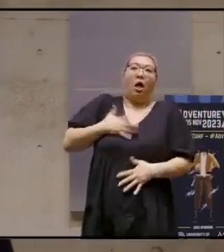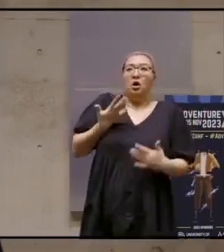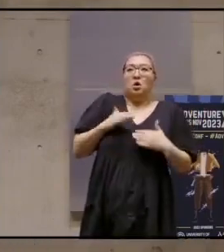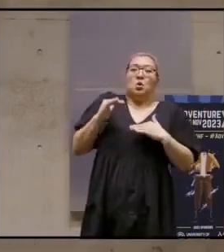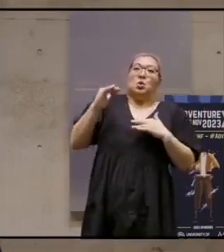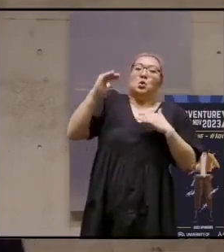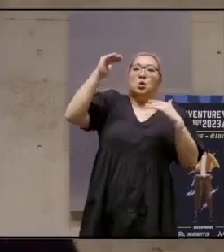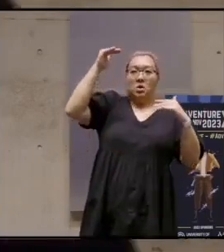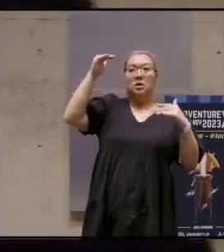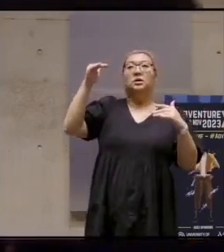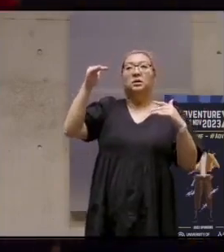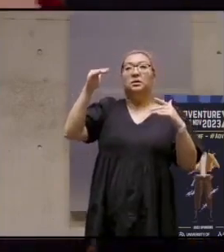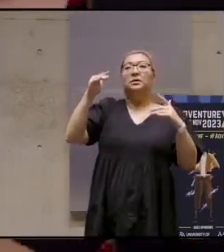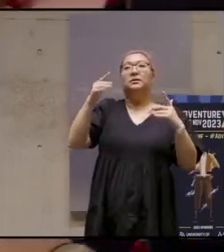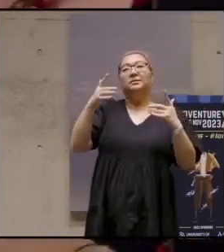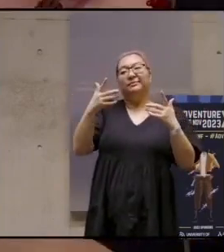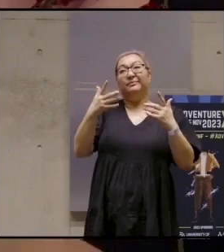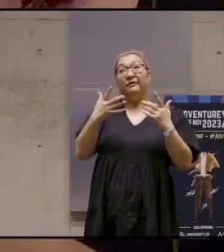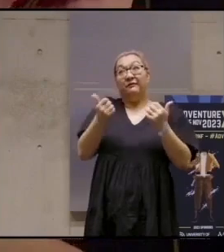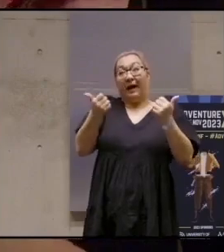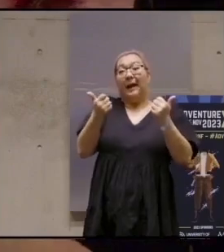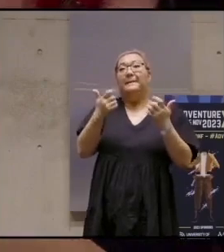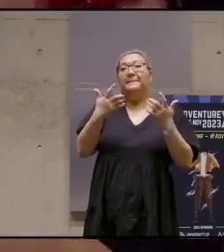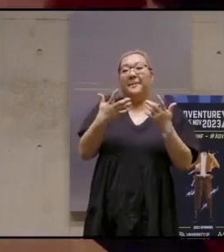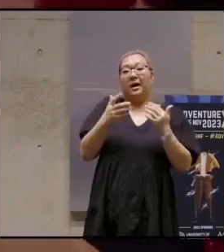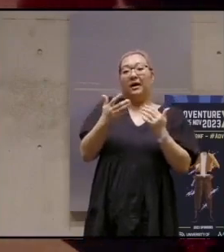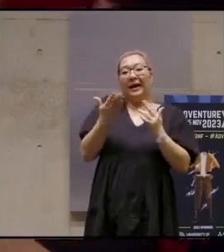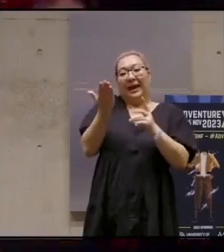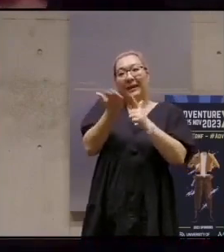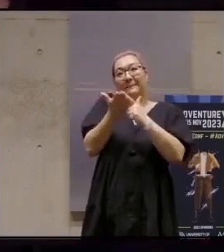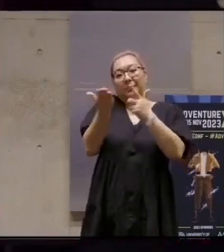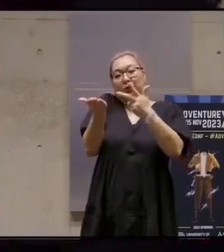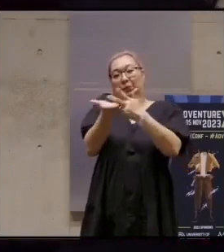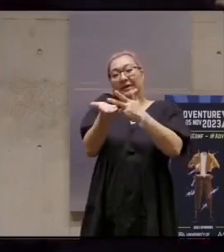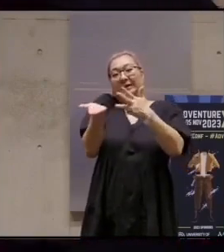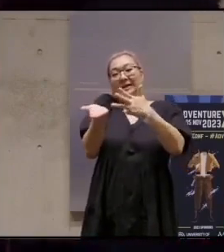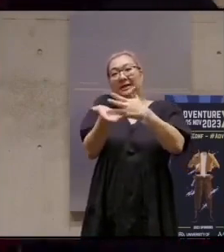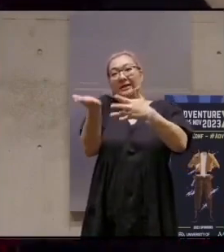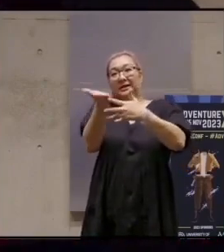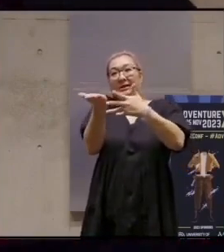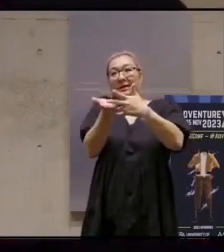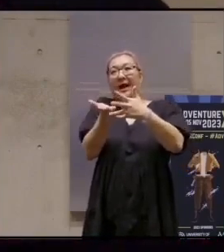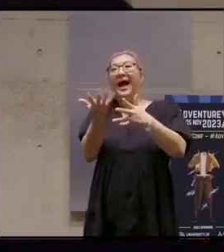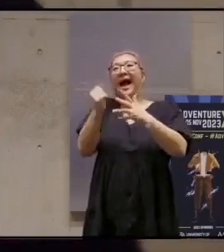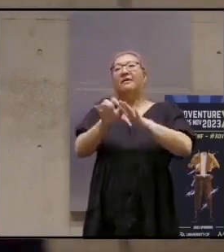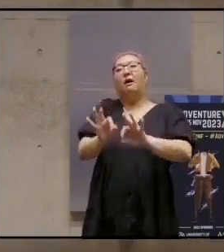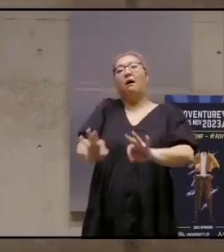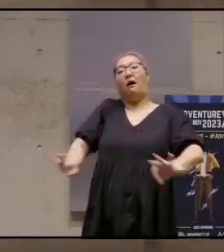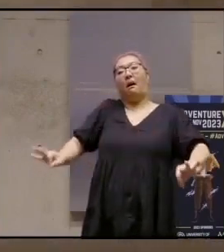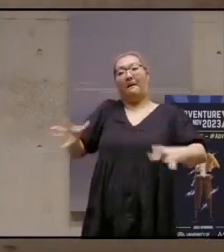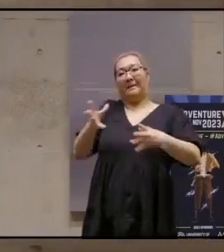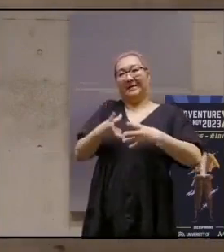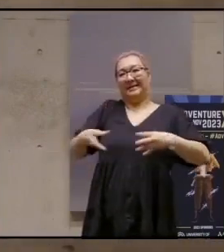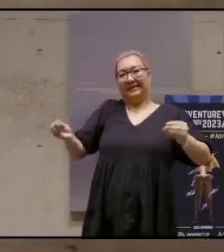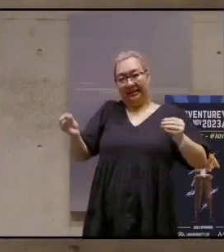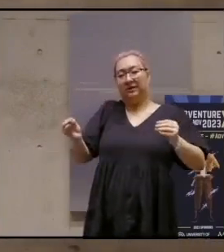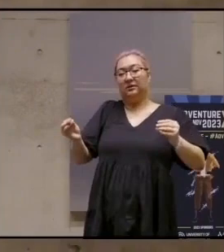of lines together and put the screams at the end. And also the whispers, by the way, those aren't like free, those aren't easy either on the